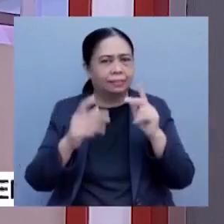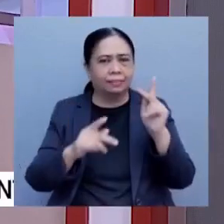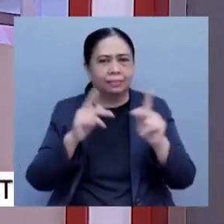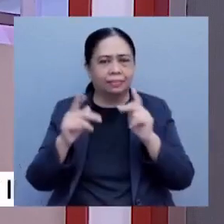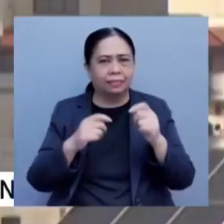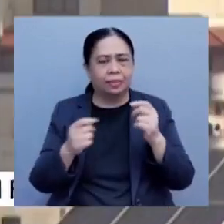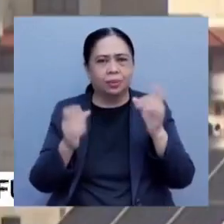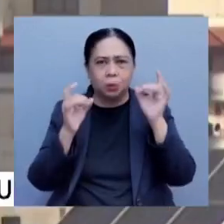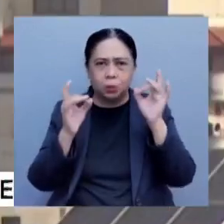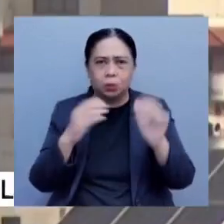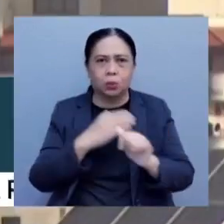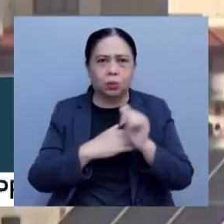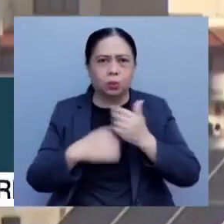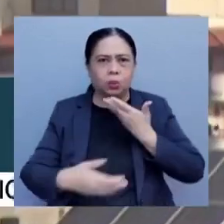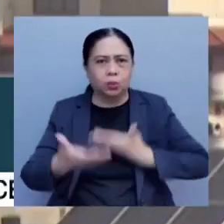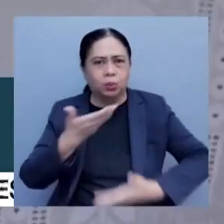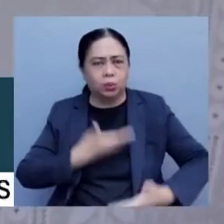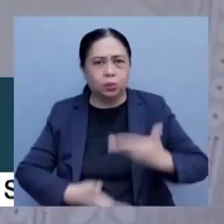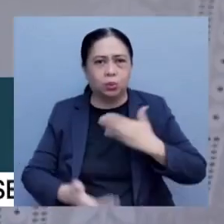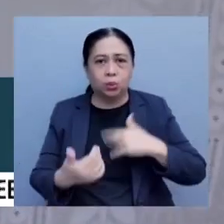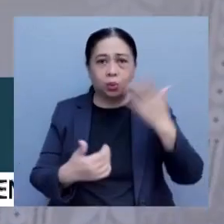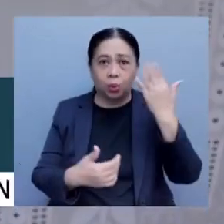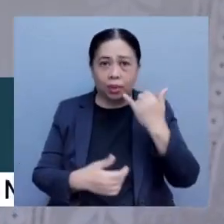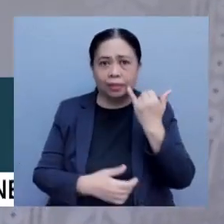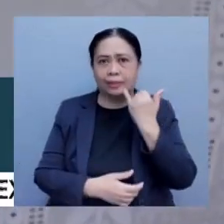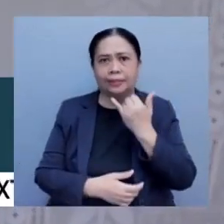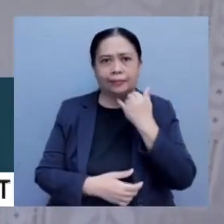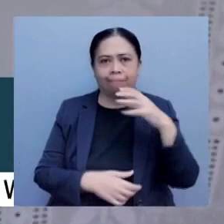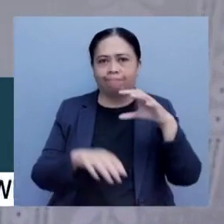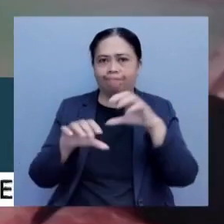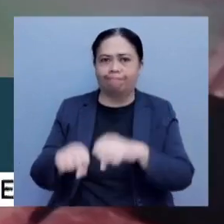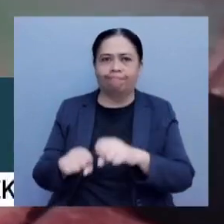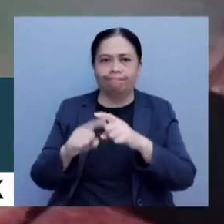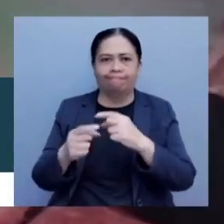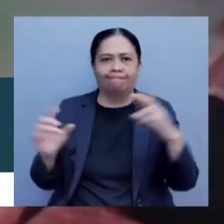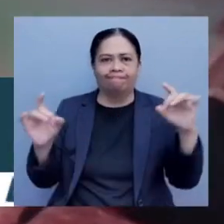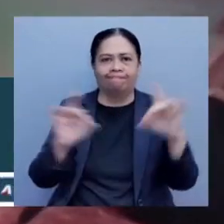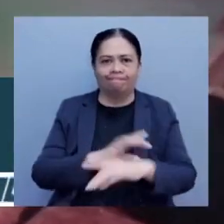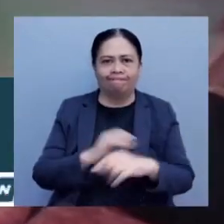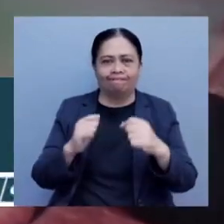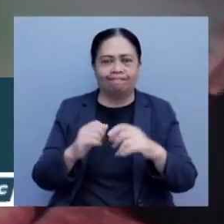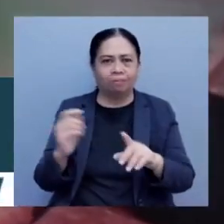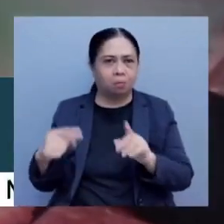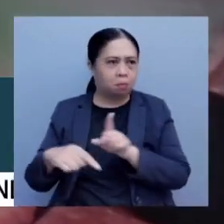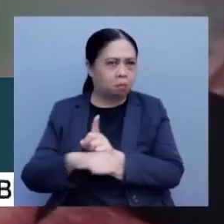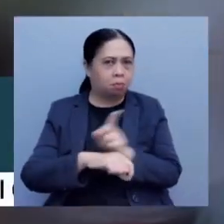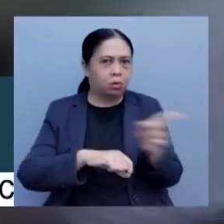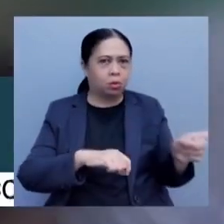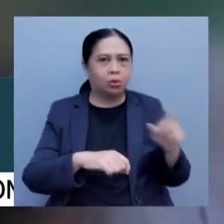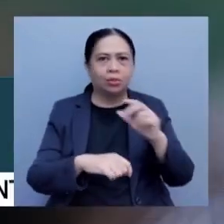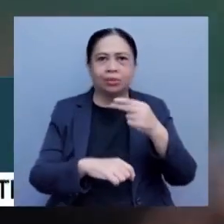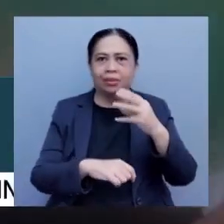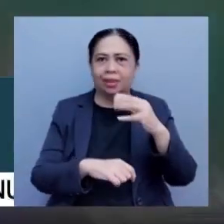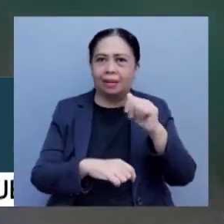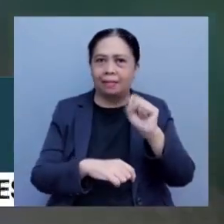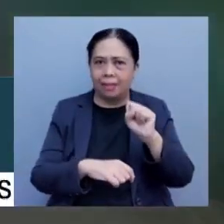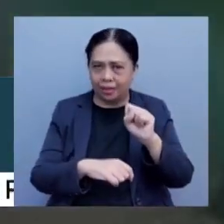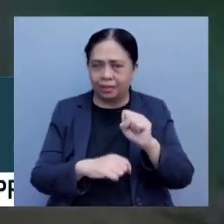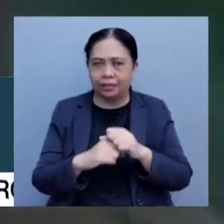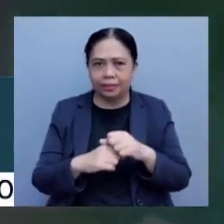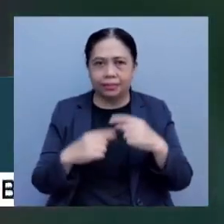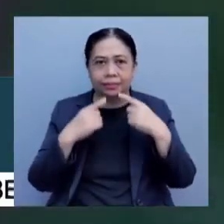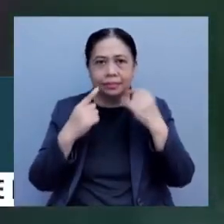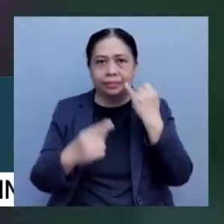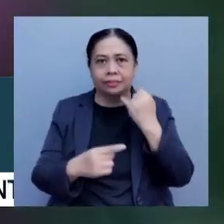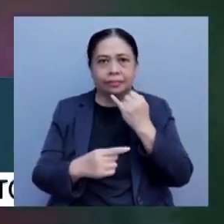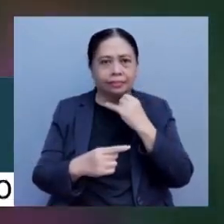starvation as Israel withholds essential supplies in response to the brutal attacks of Hamas militants. Israel has declared there